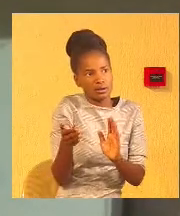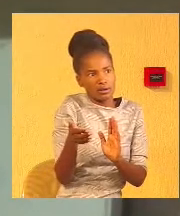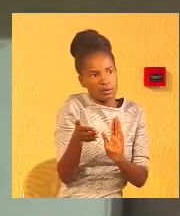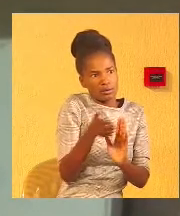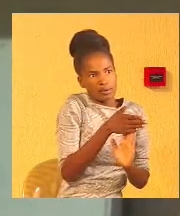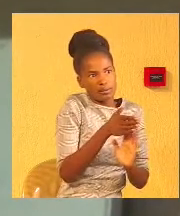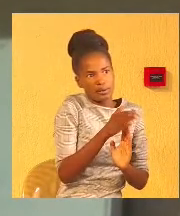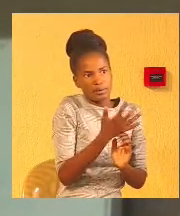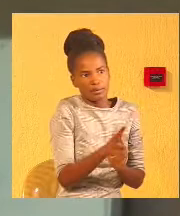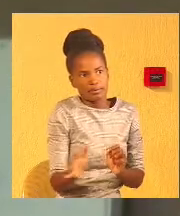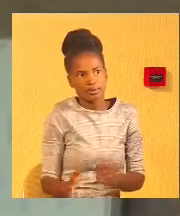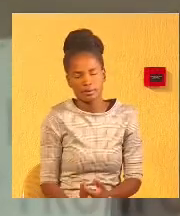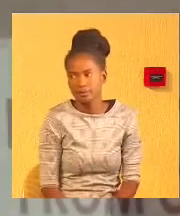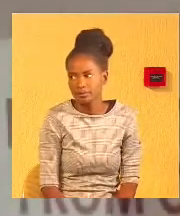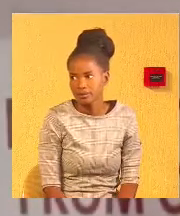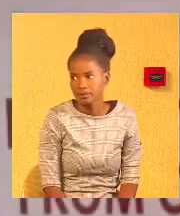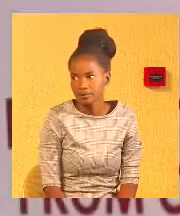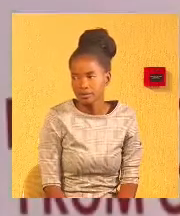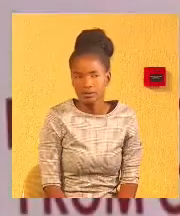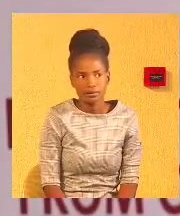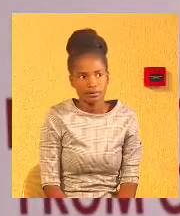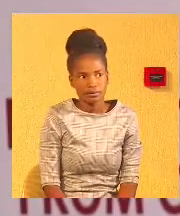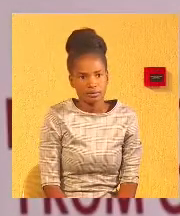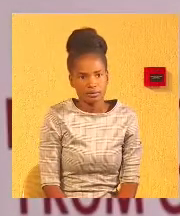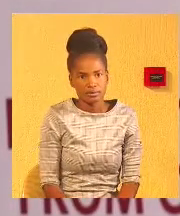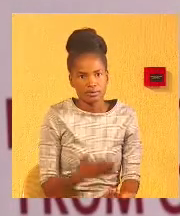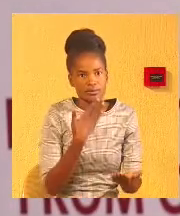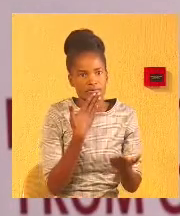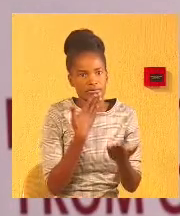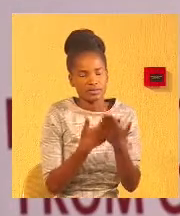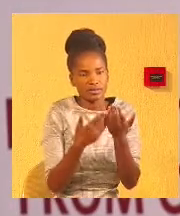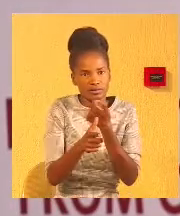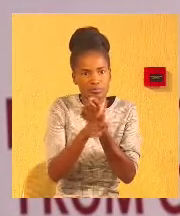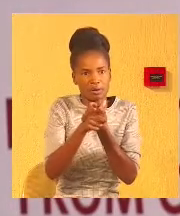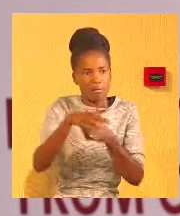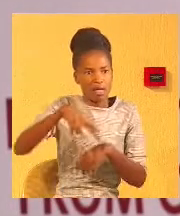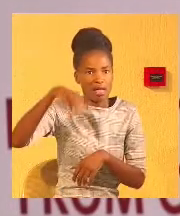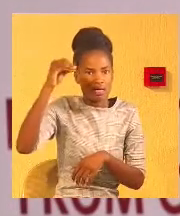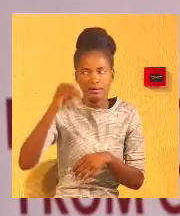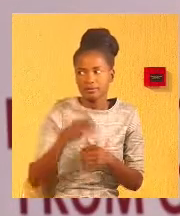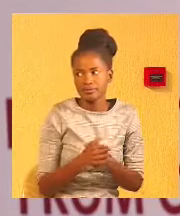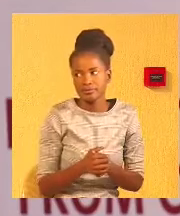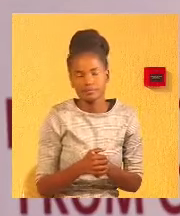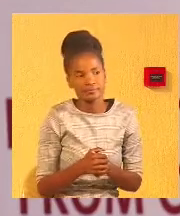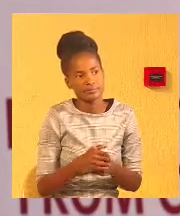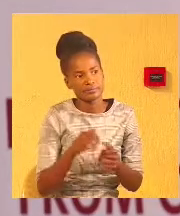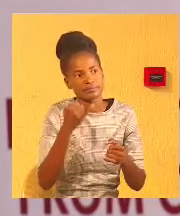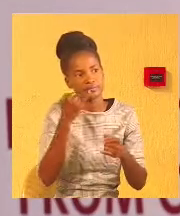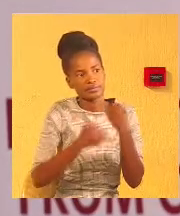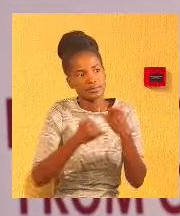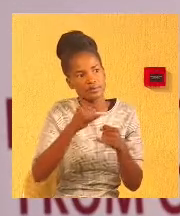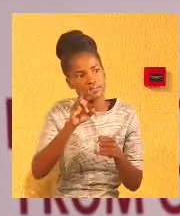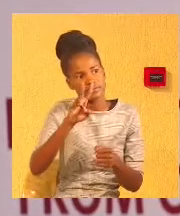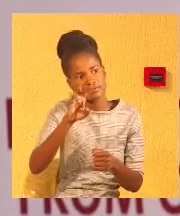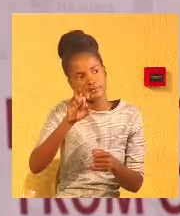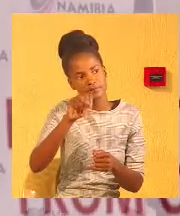All right. Okay, we lost Mr. Nekongo. Thank you very much for that. I now move on to Mr. Venter. Yeah, thank